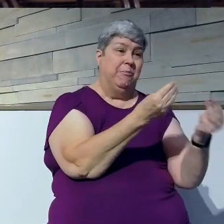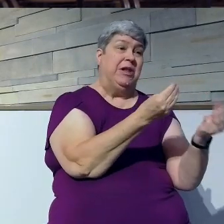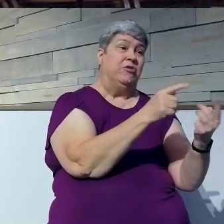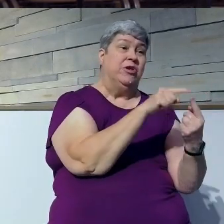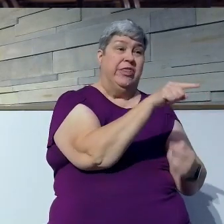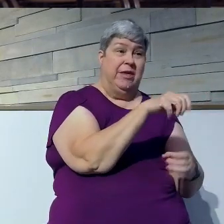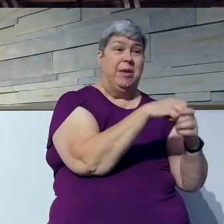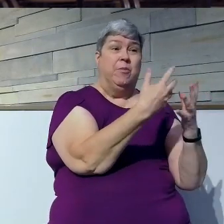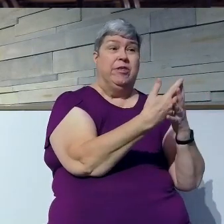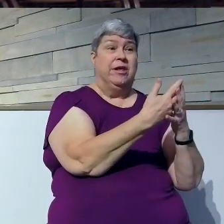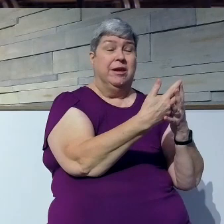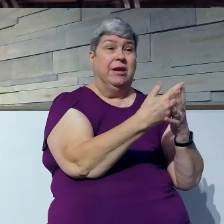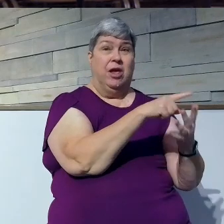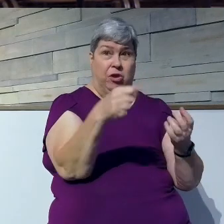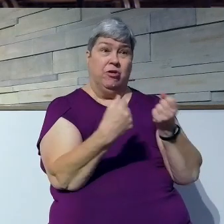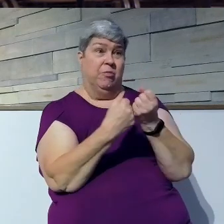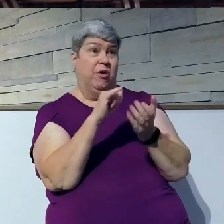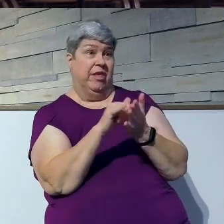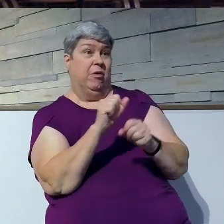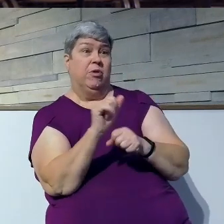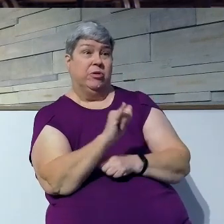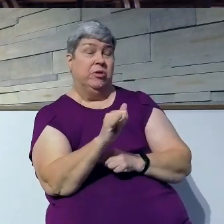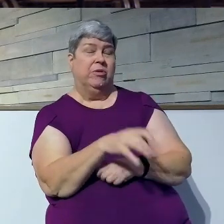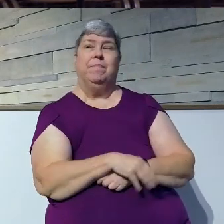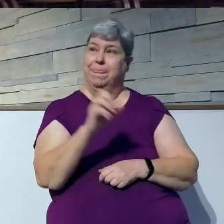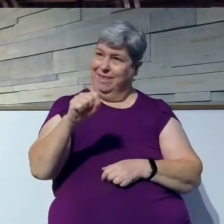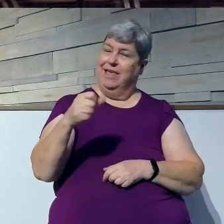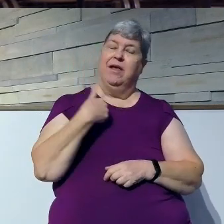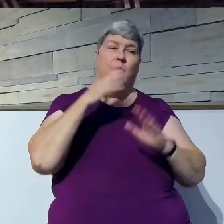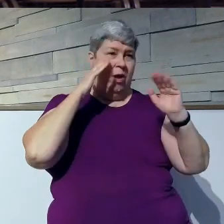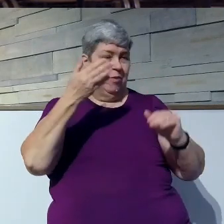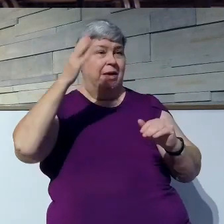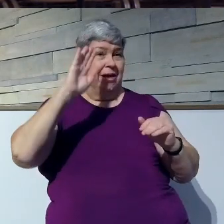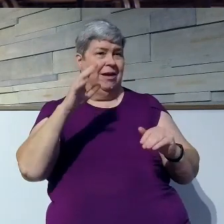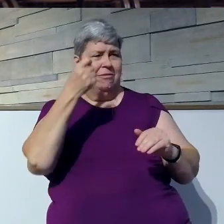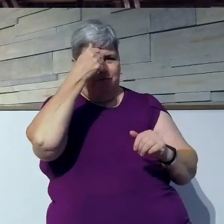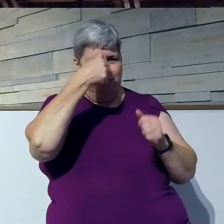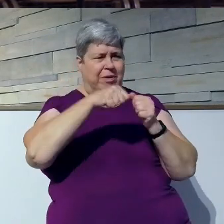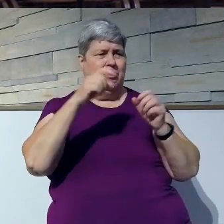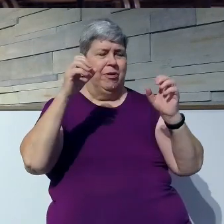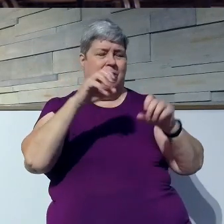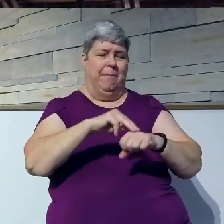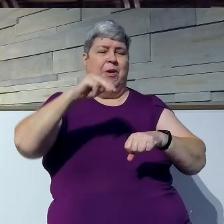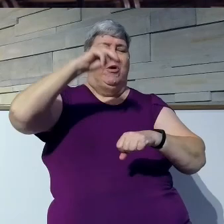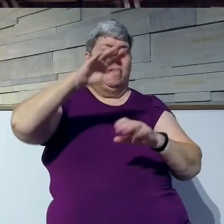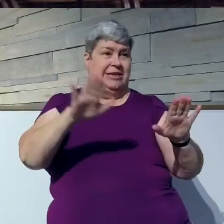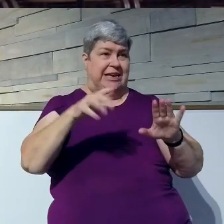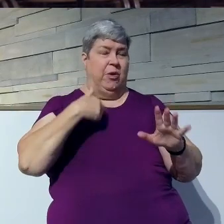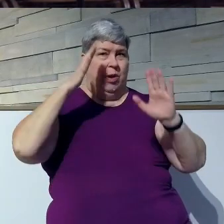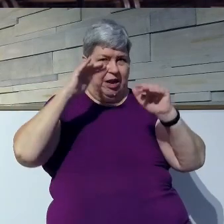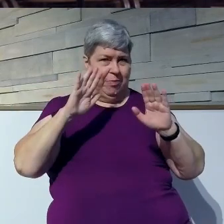to minister to them. And you support that work as well. And yes, we expect God, don't you remember Miracle Sunday? We expect God to work